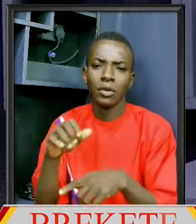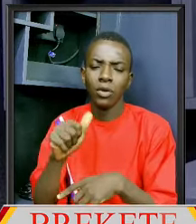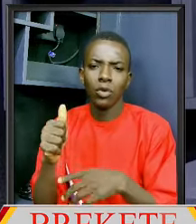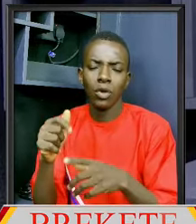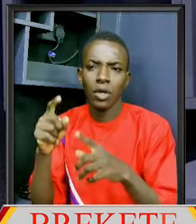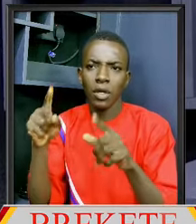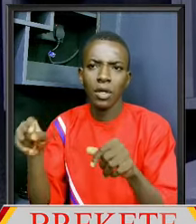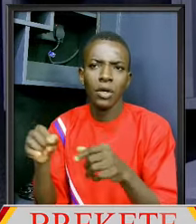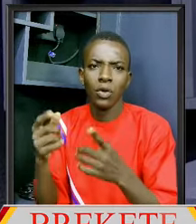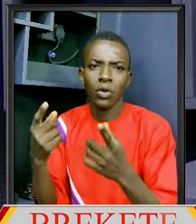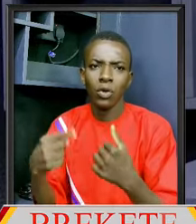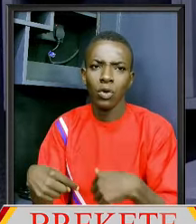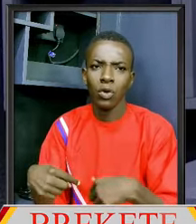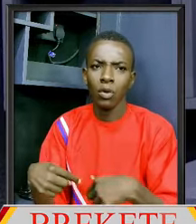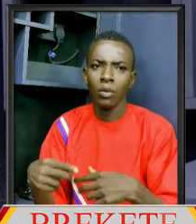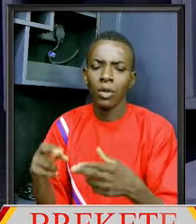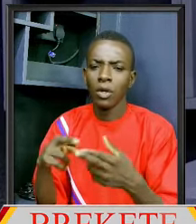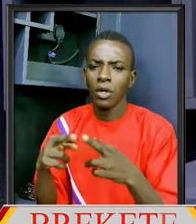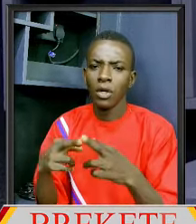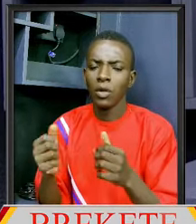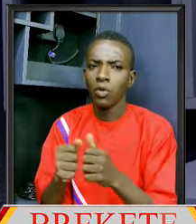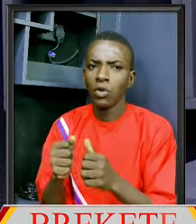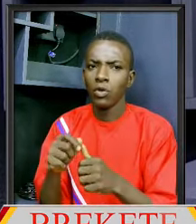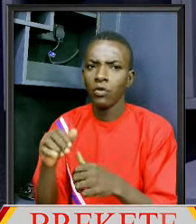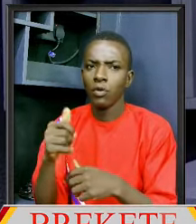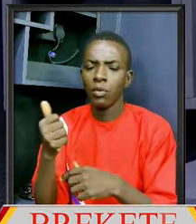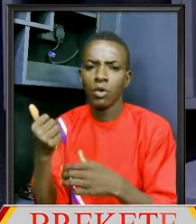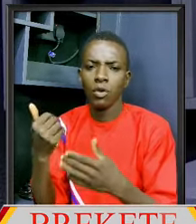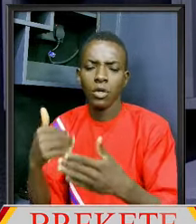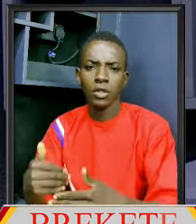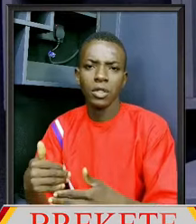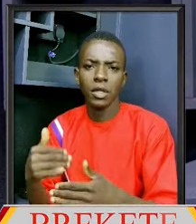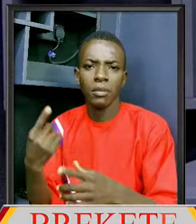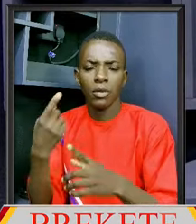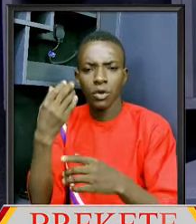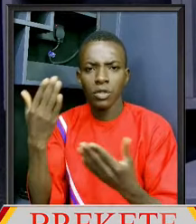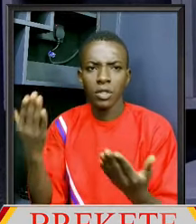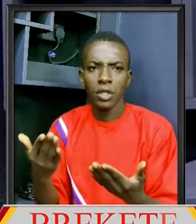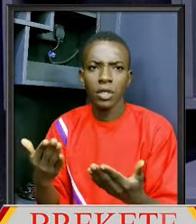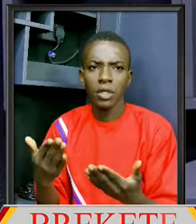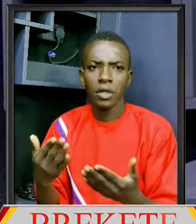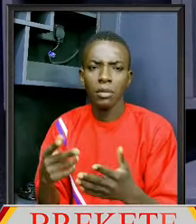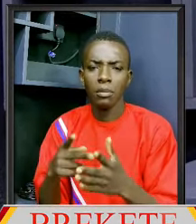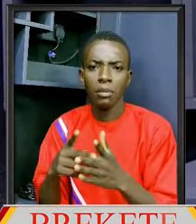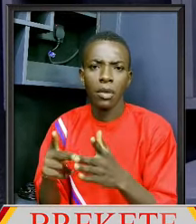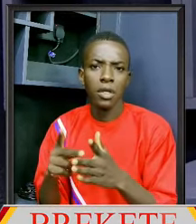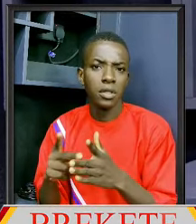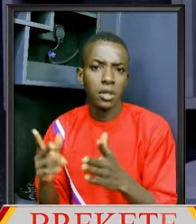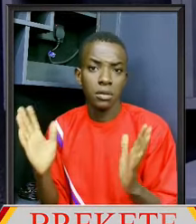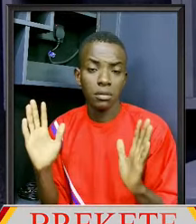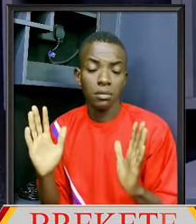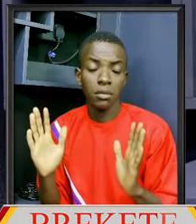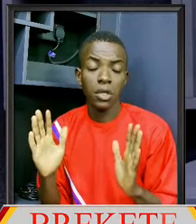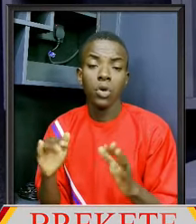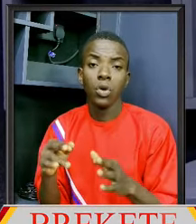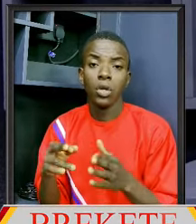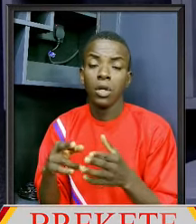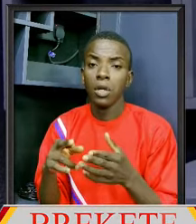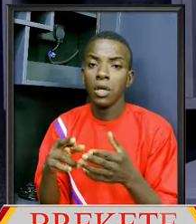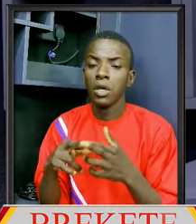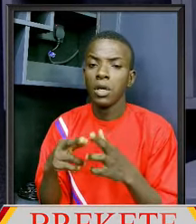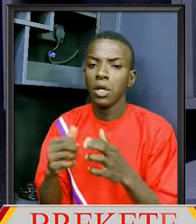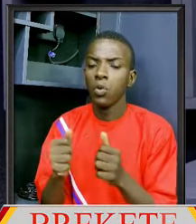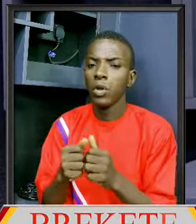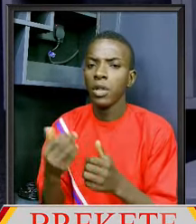angle also, when we come, we go relate with you from the other side where you talk. Because here, we they practical, we they relate